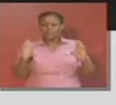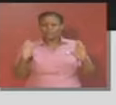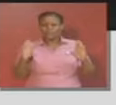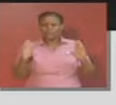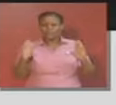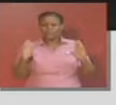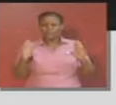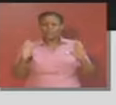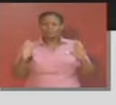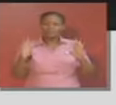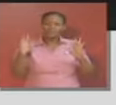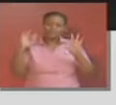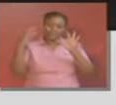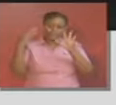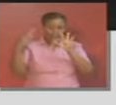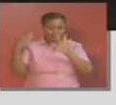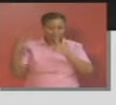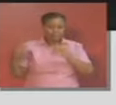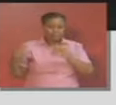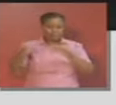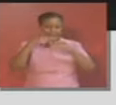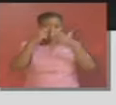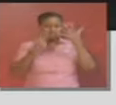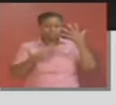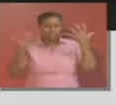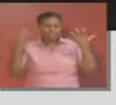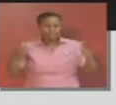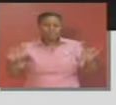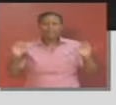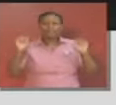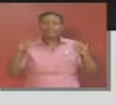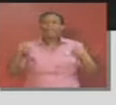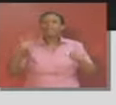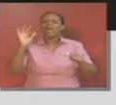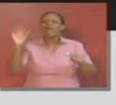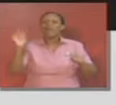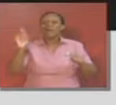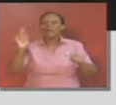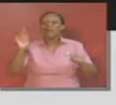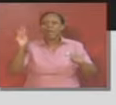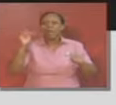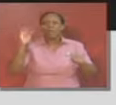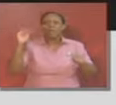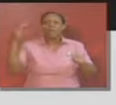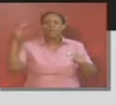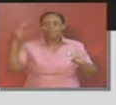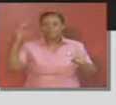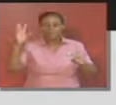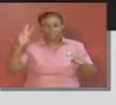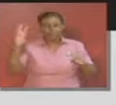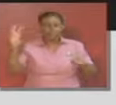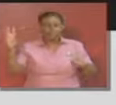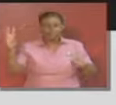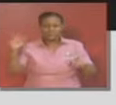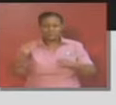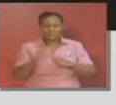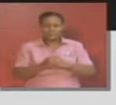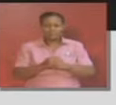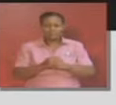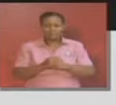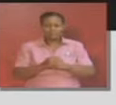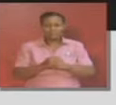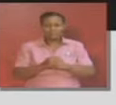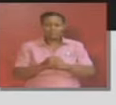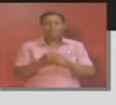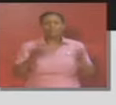Health's website, and we do want to emphasize the importance of being aware of these guidelines, aware of the